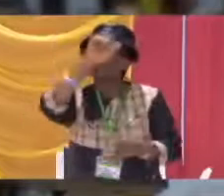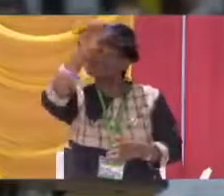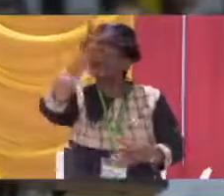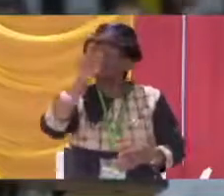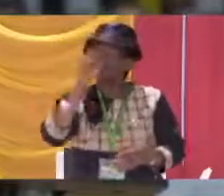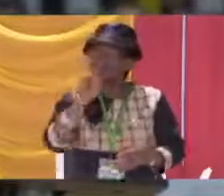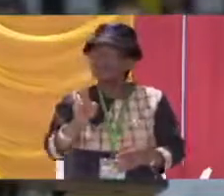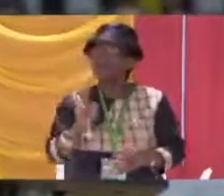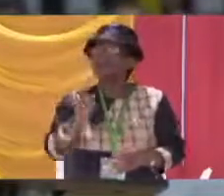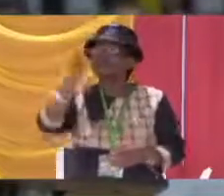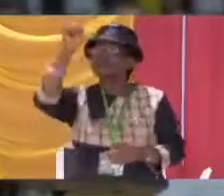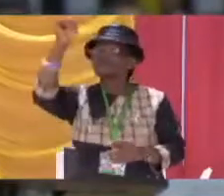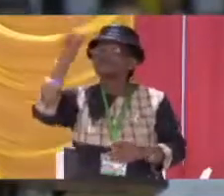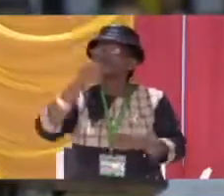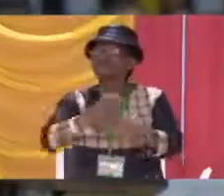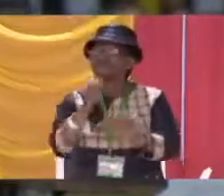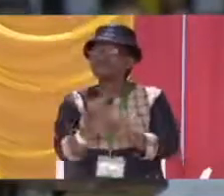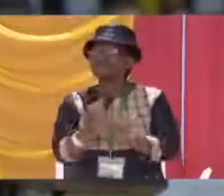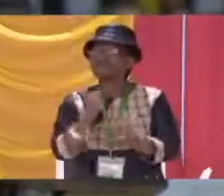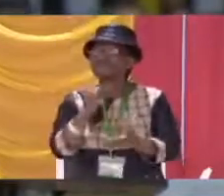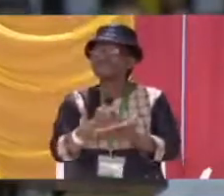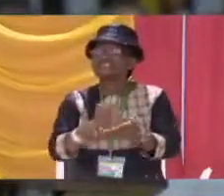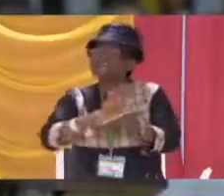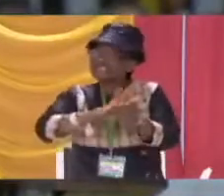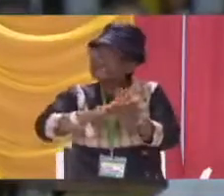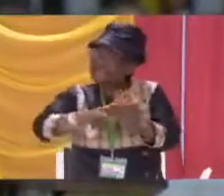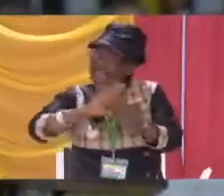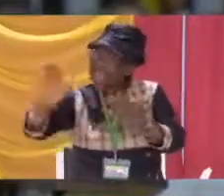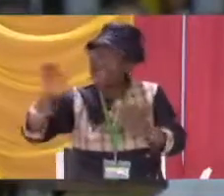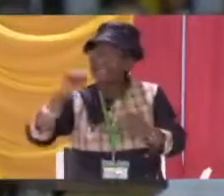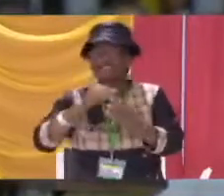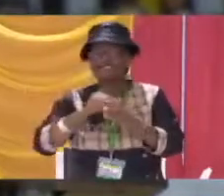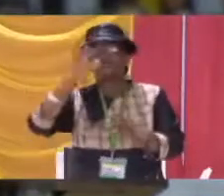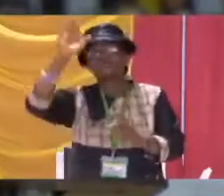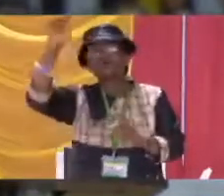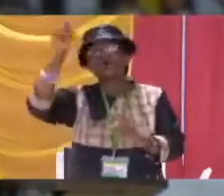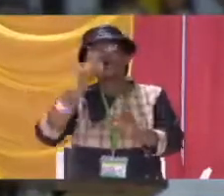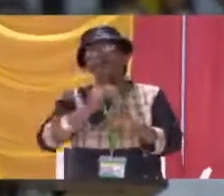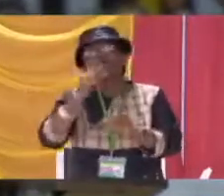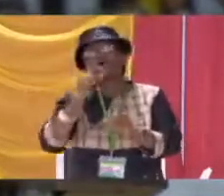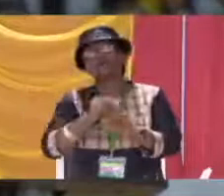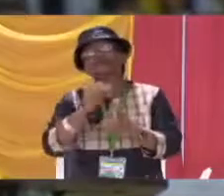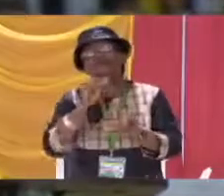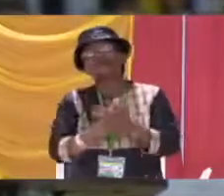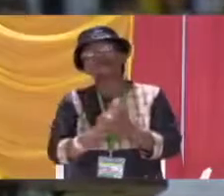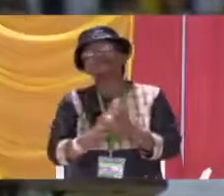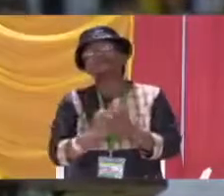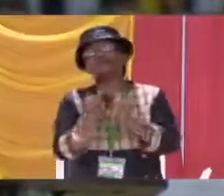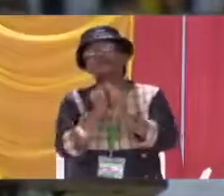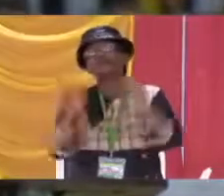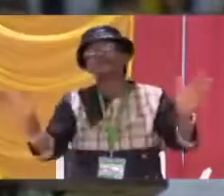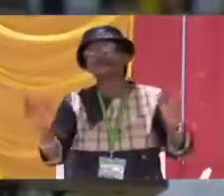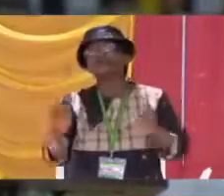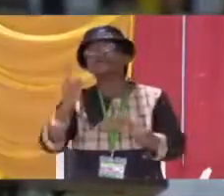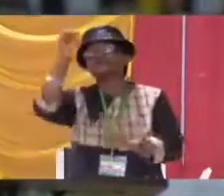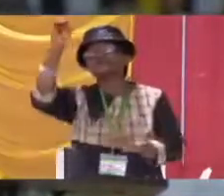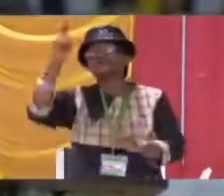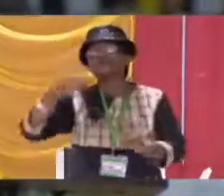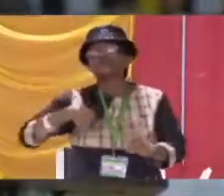You made it clear in your word that without you we can do nothing.